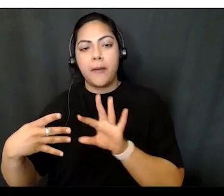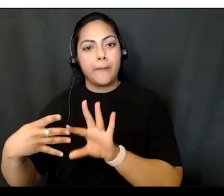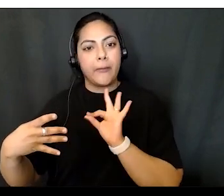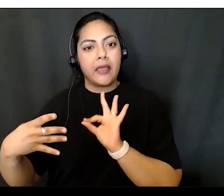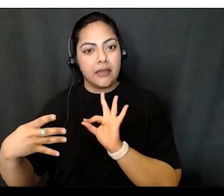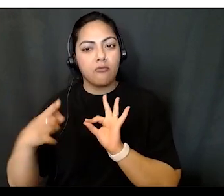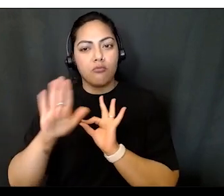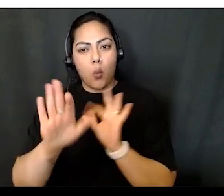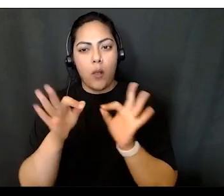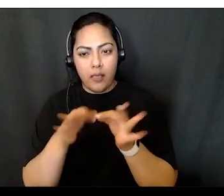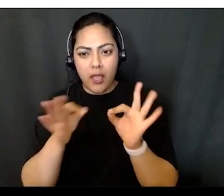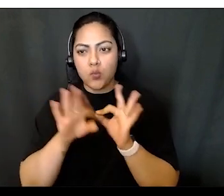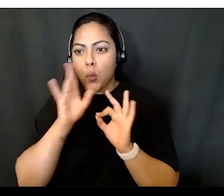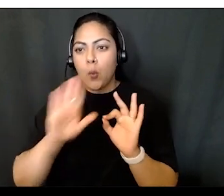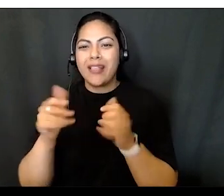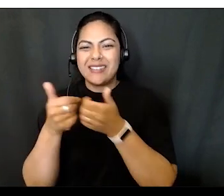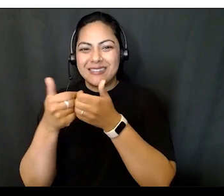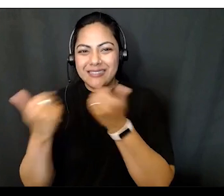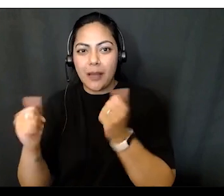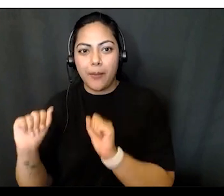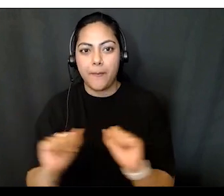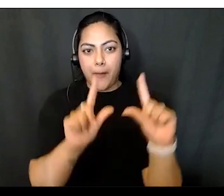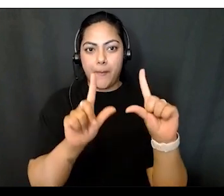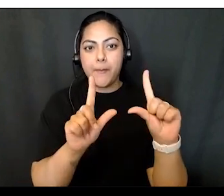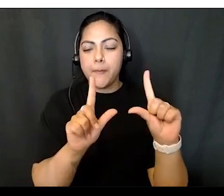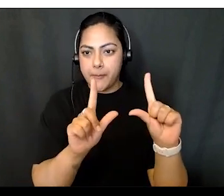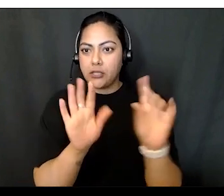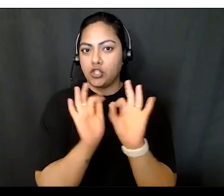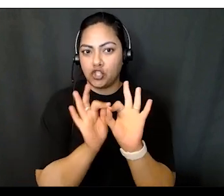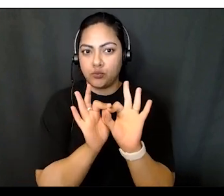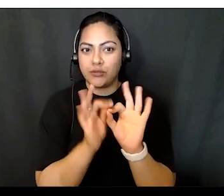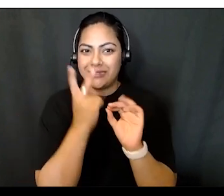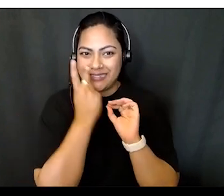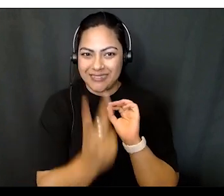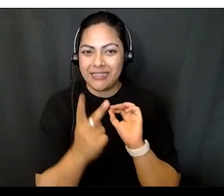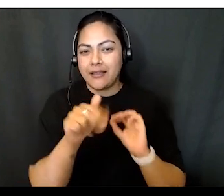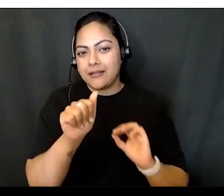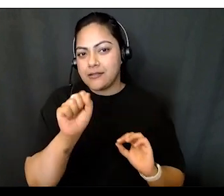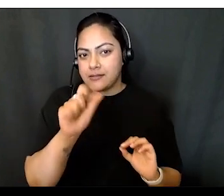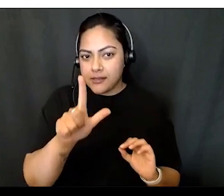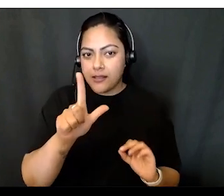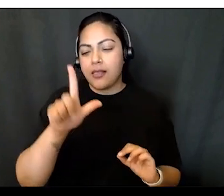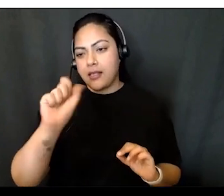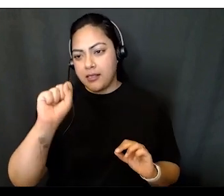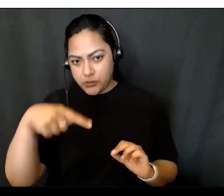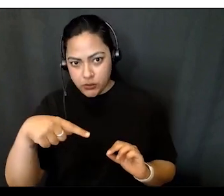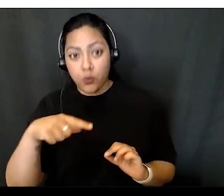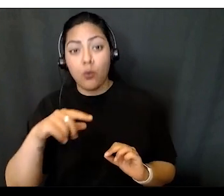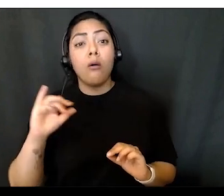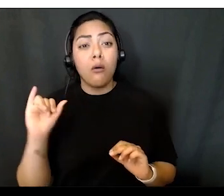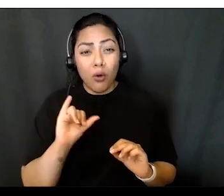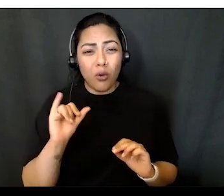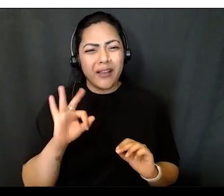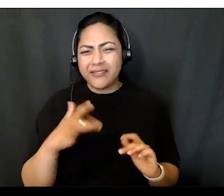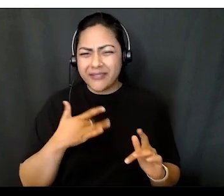on your Zoom menu. And we'll put a message on how to do this into the chat box.